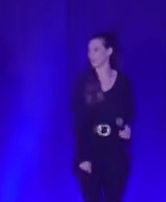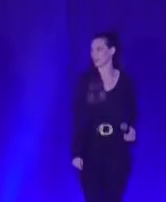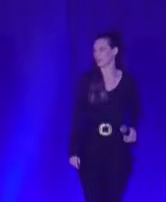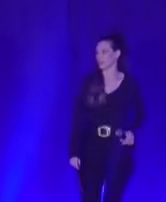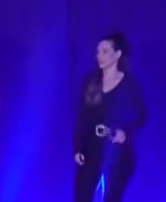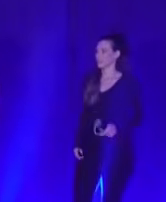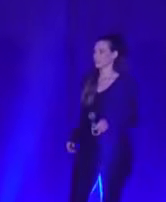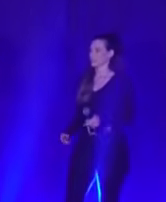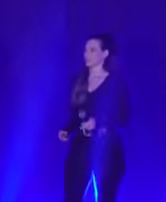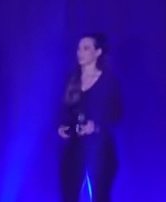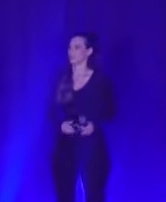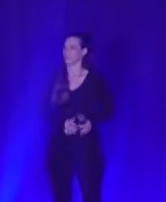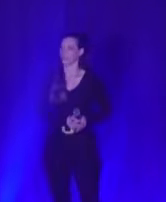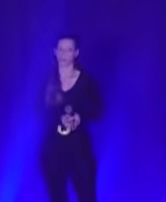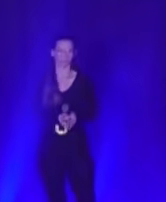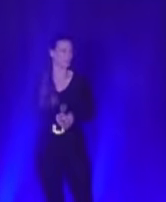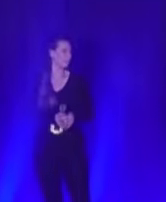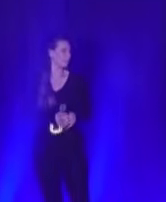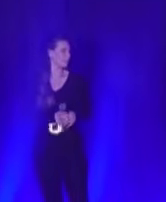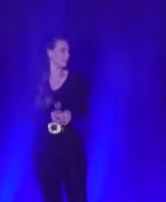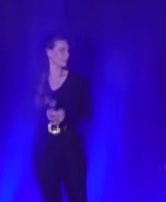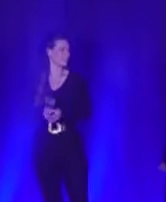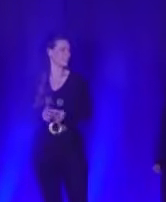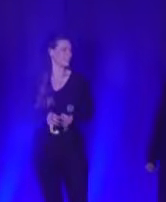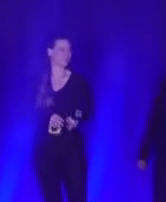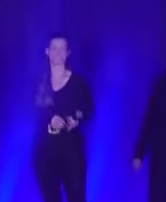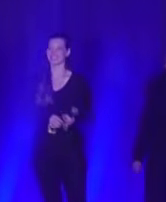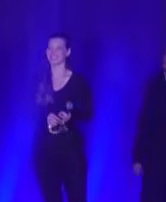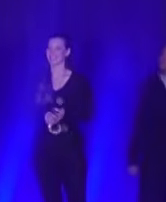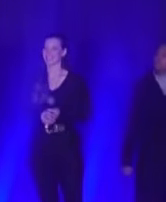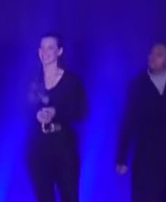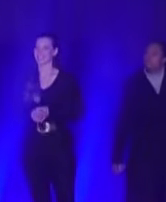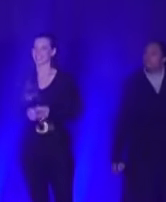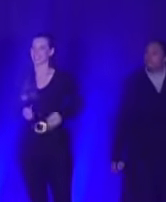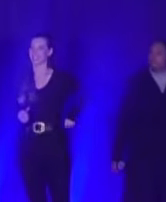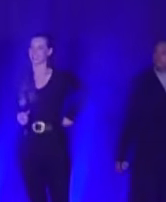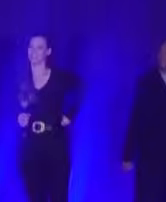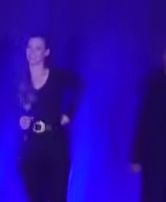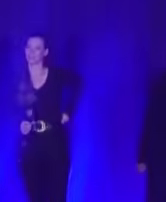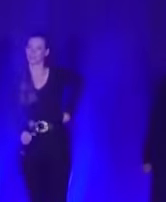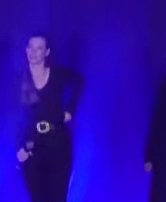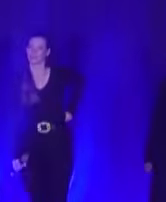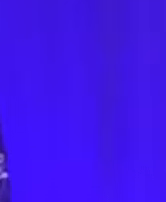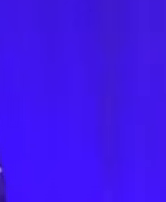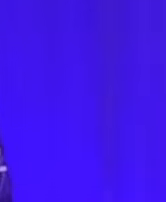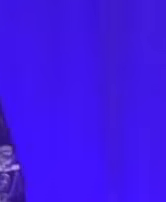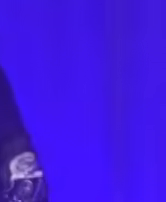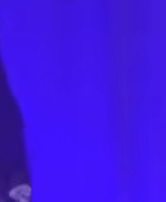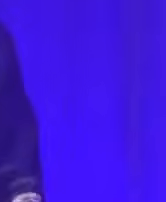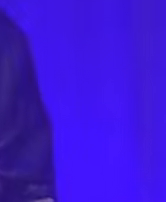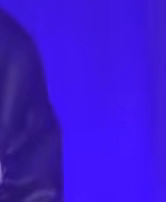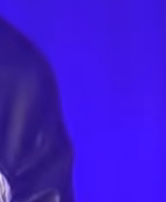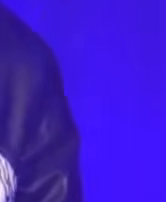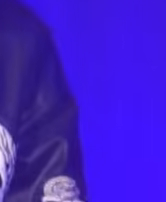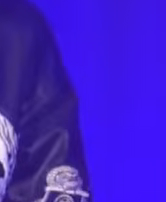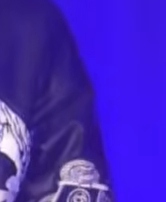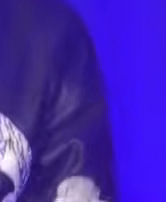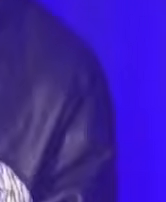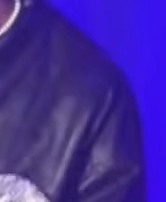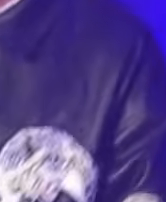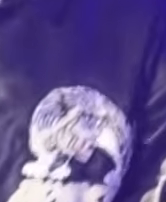Mamelani bafethu. This isn't just another election thing. Mele